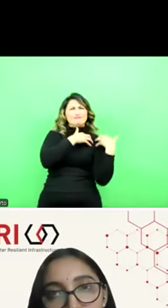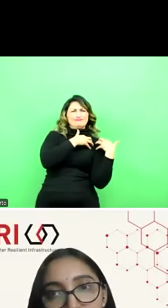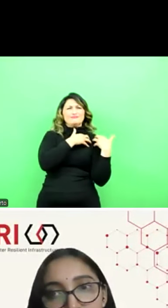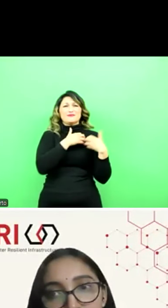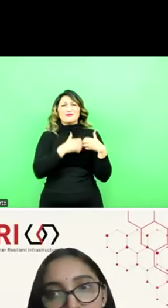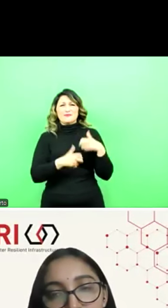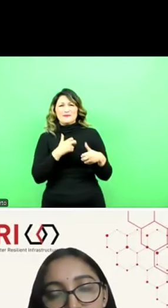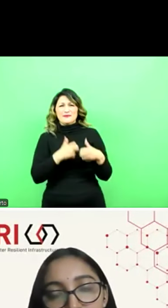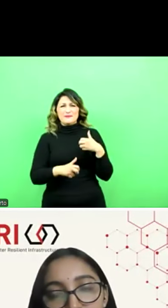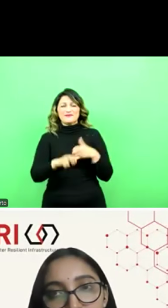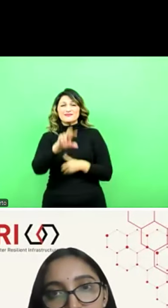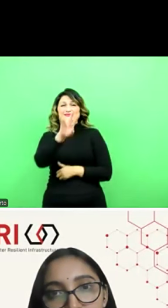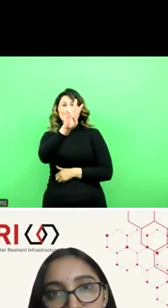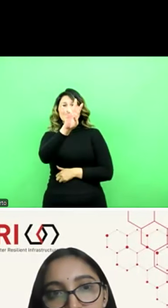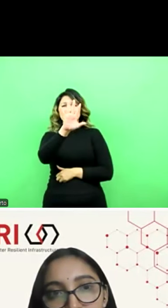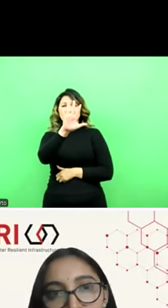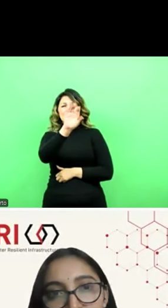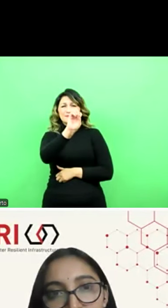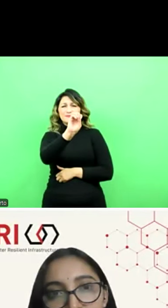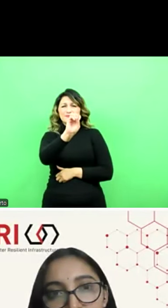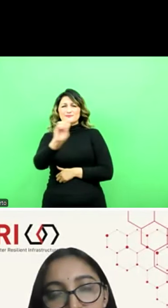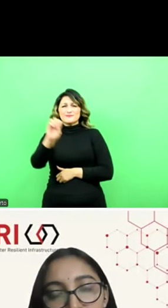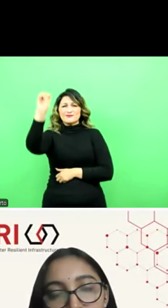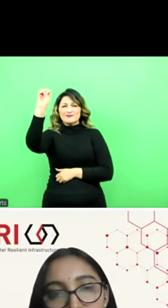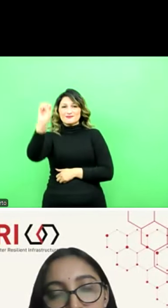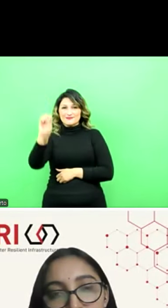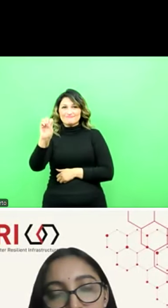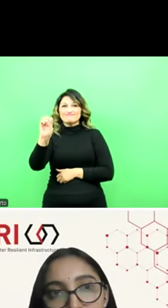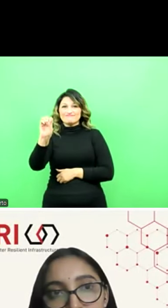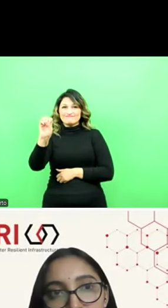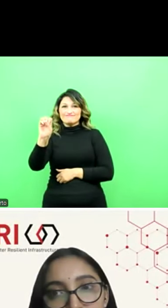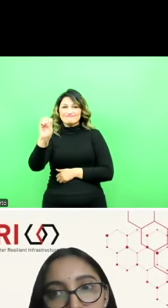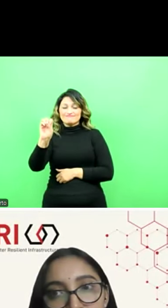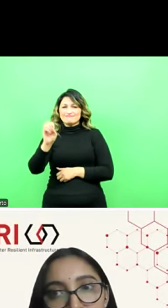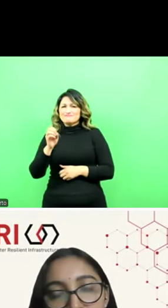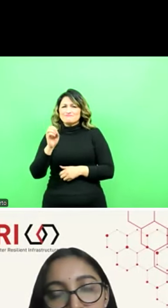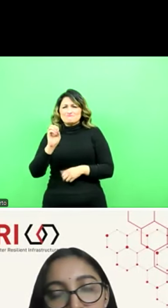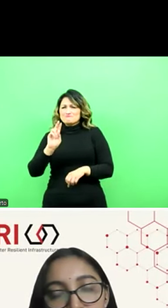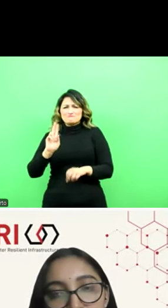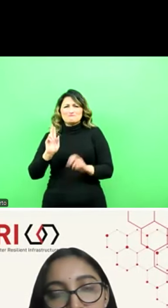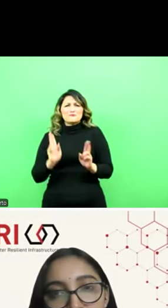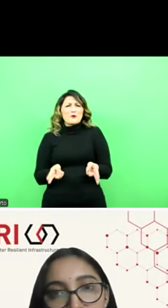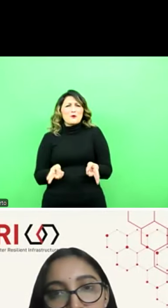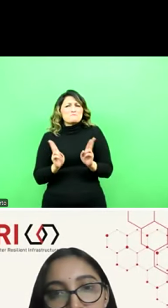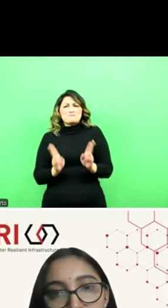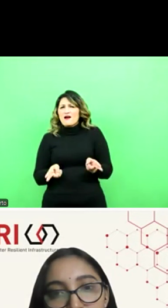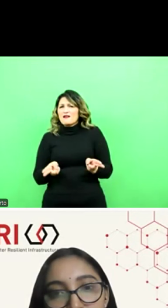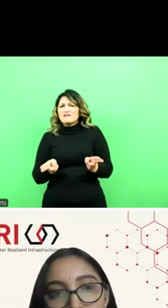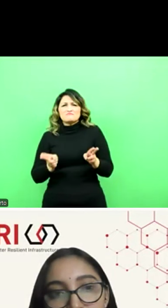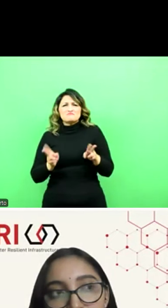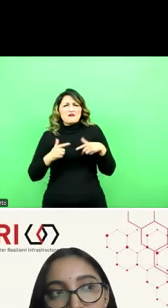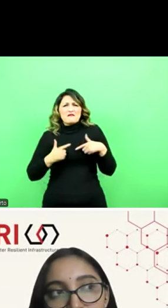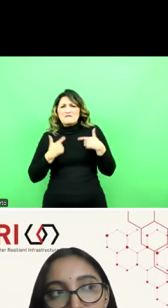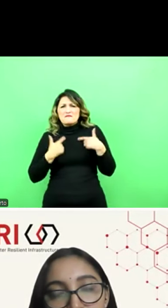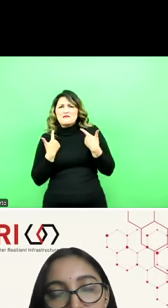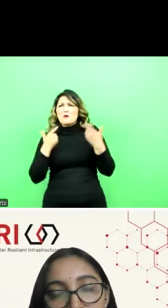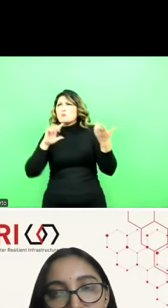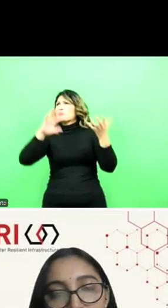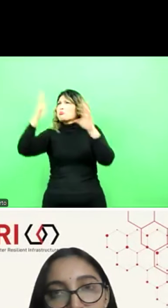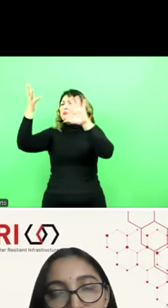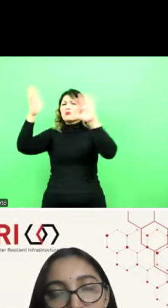are not just safe from the various hazards, but capable to adapt to various shocks? And on the third level of impact is